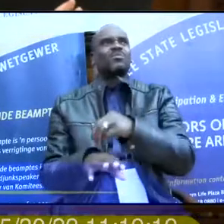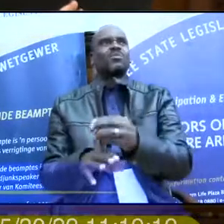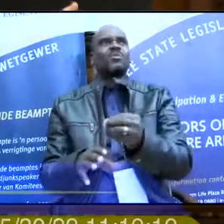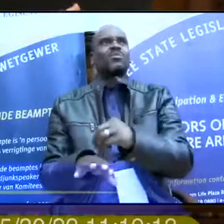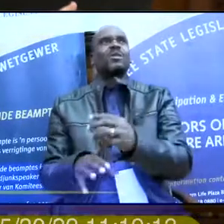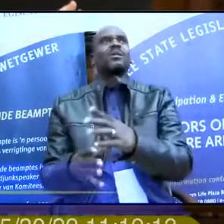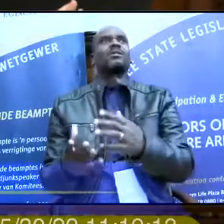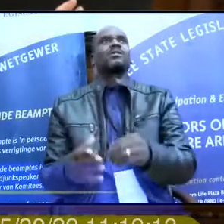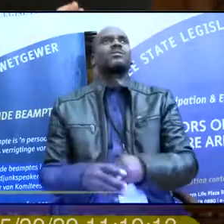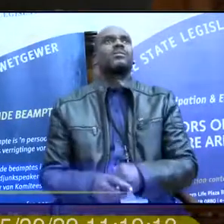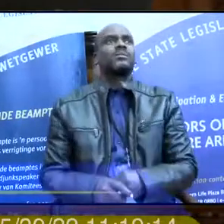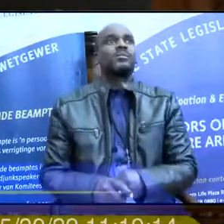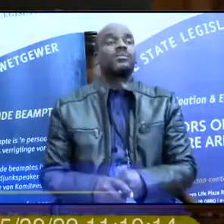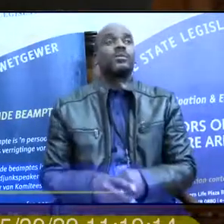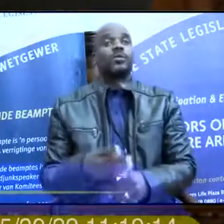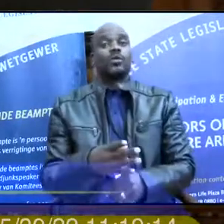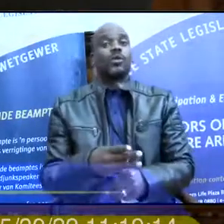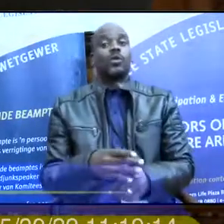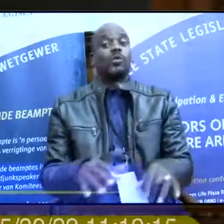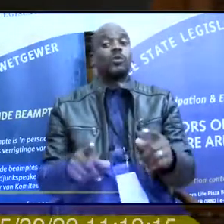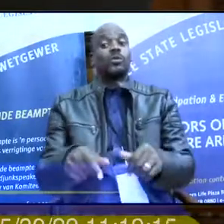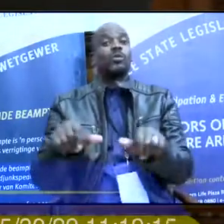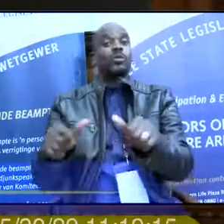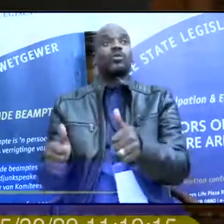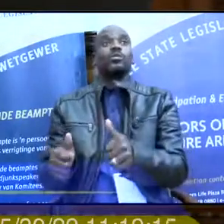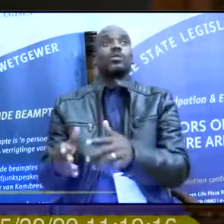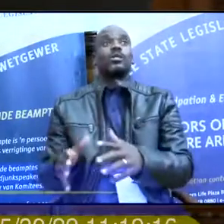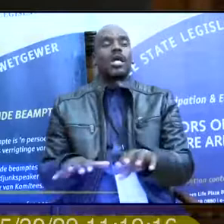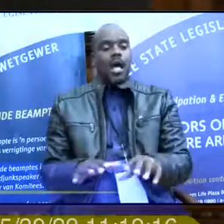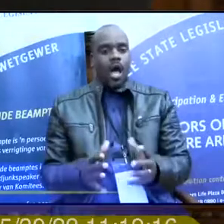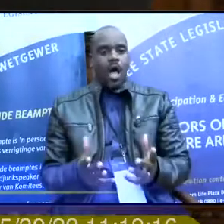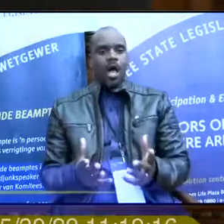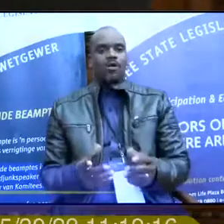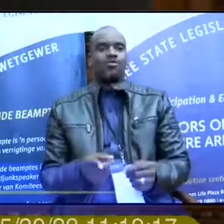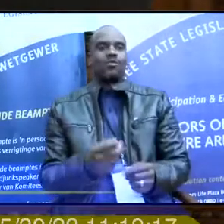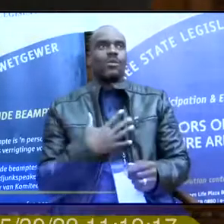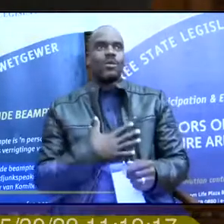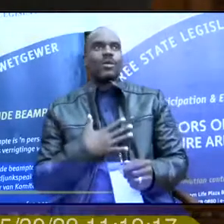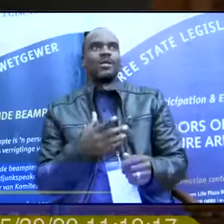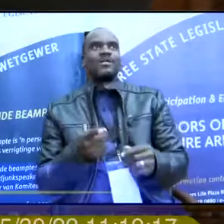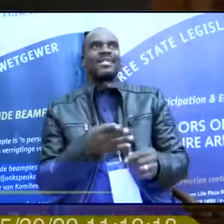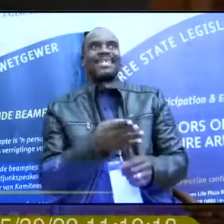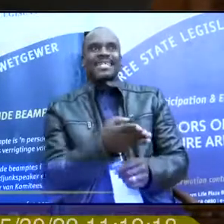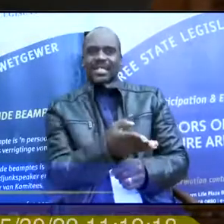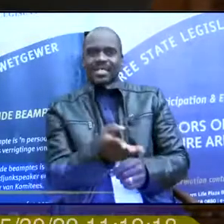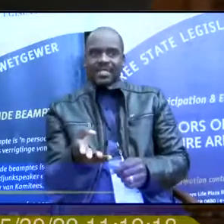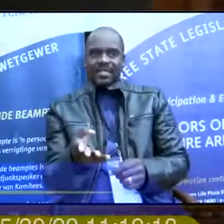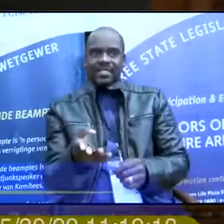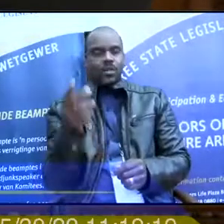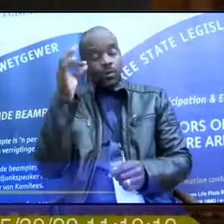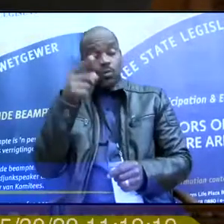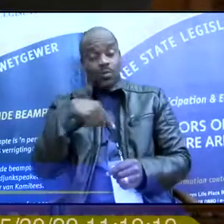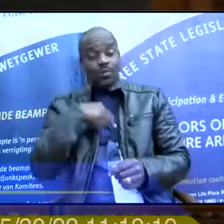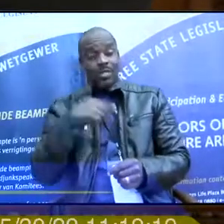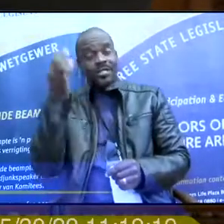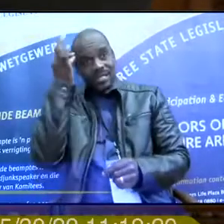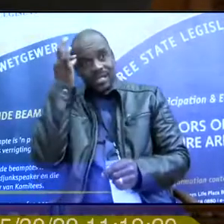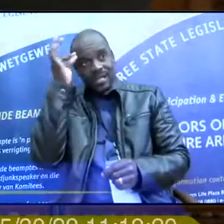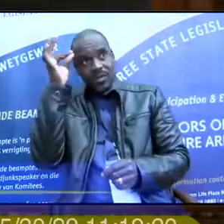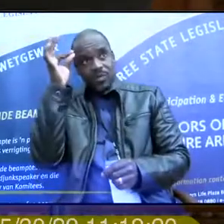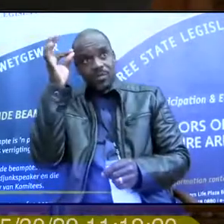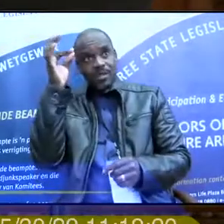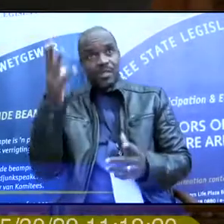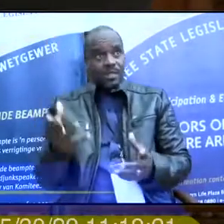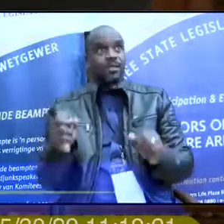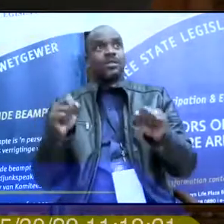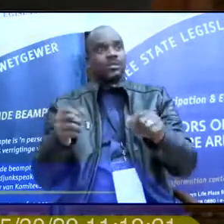districts receiving three percent and our argument over the previous years was we as a government we are creating a